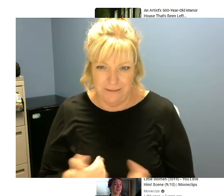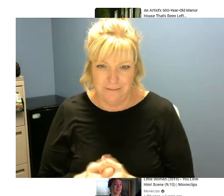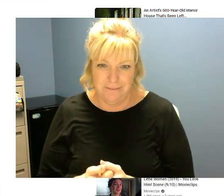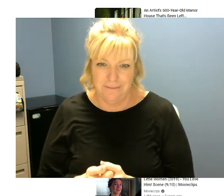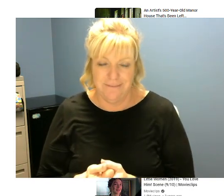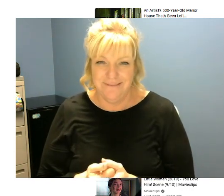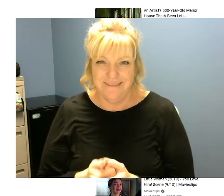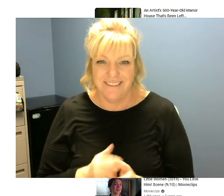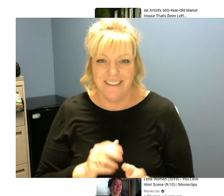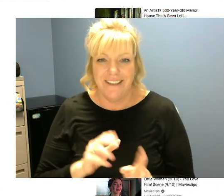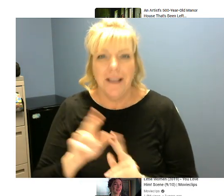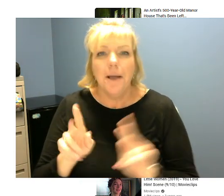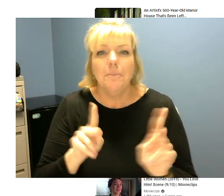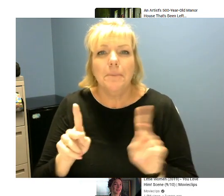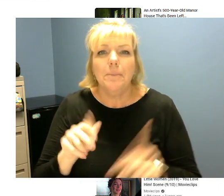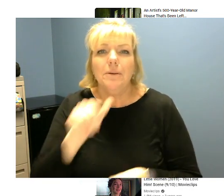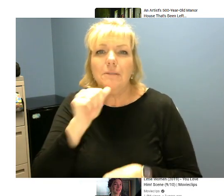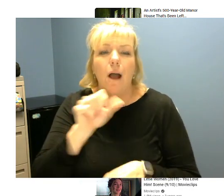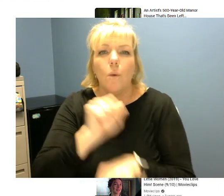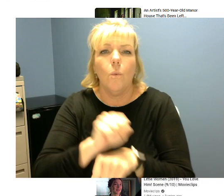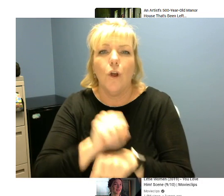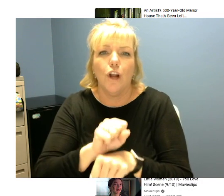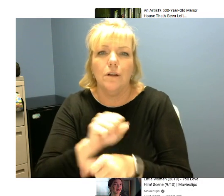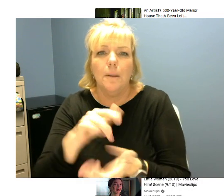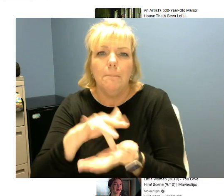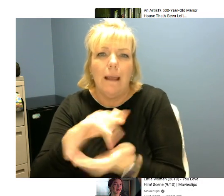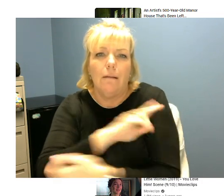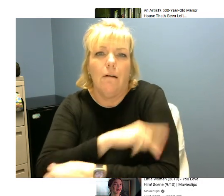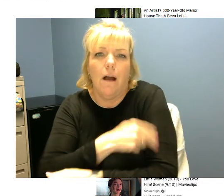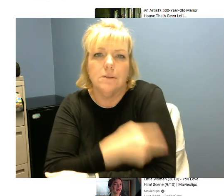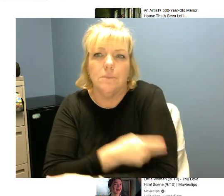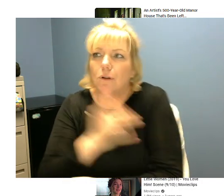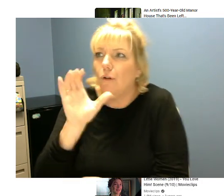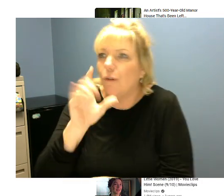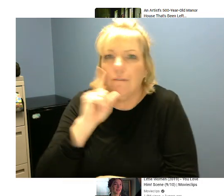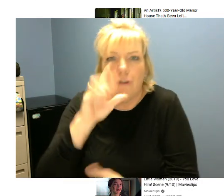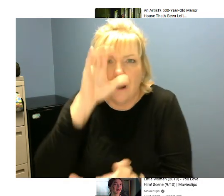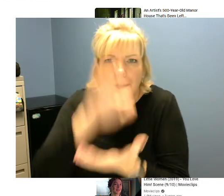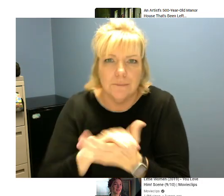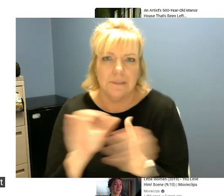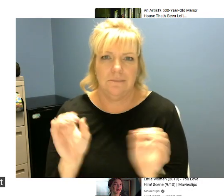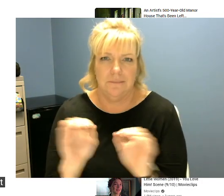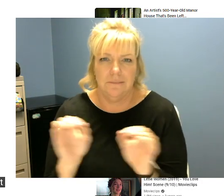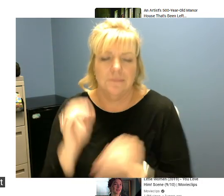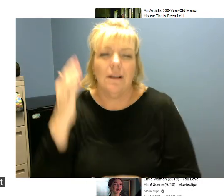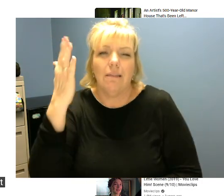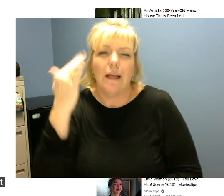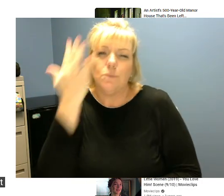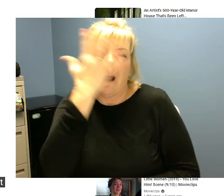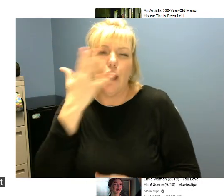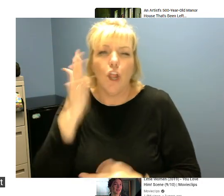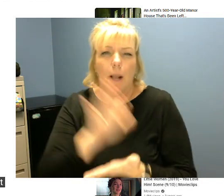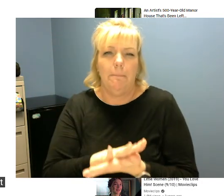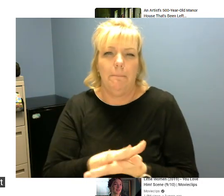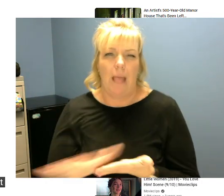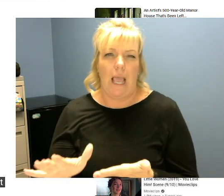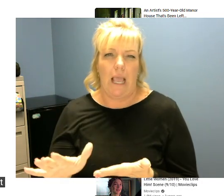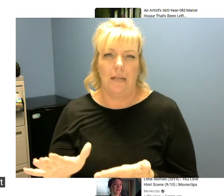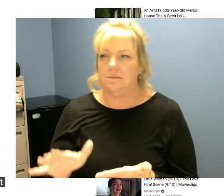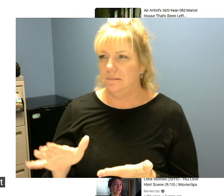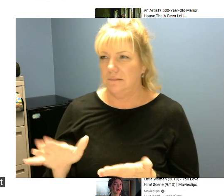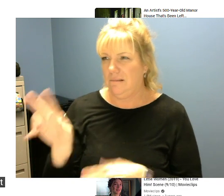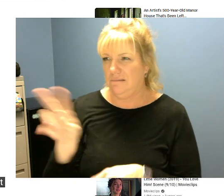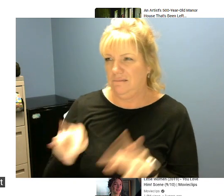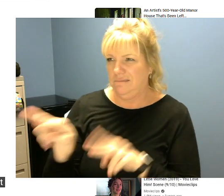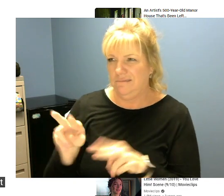a medical hospital. But yeah, this is the idea. So this is why they have to be plain in appearance because nobody wants to marry them.